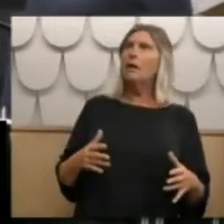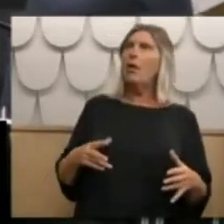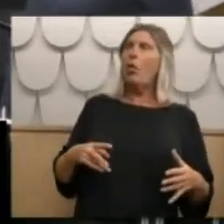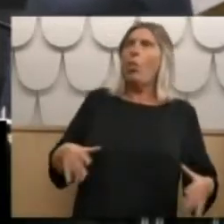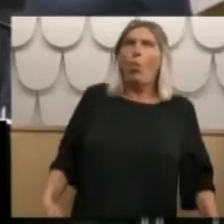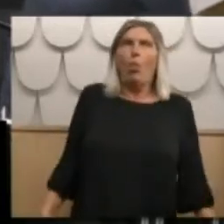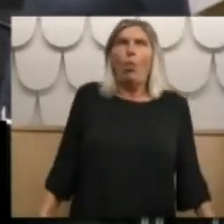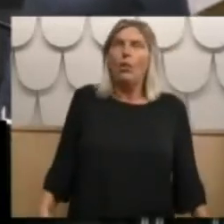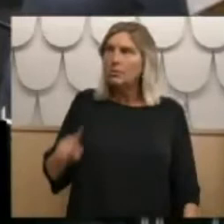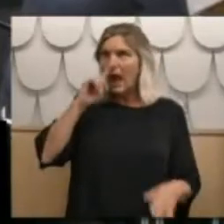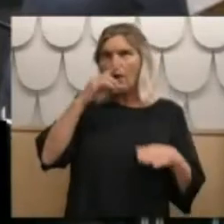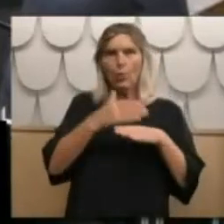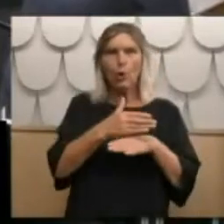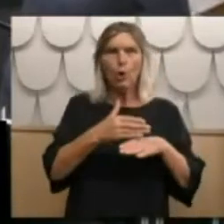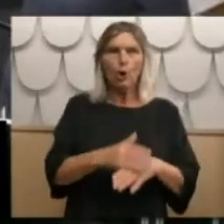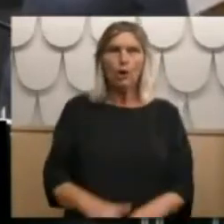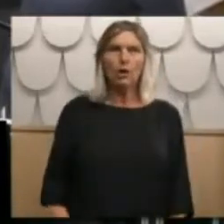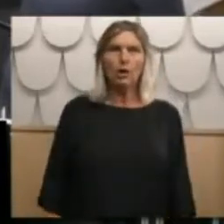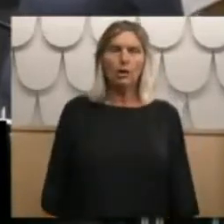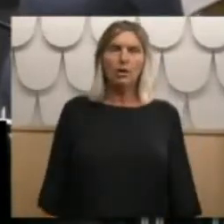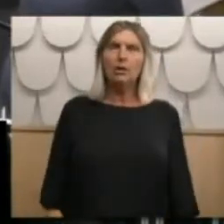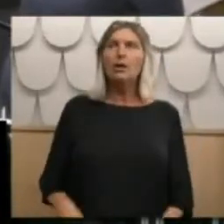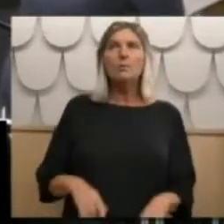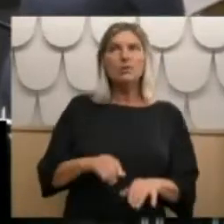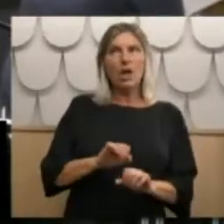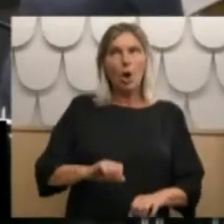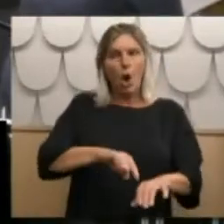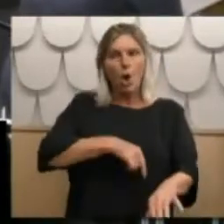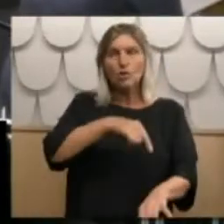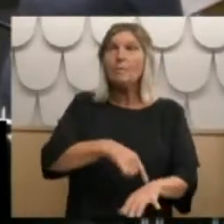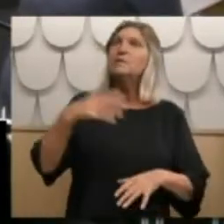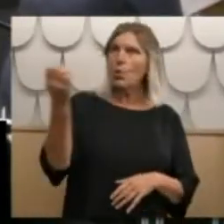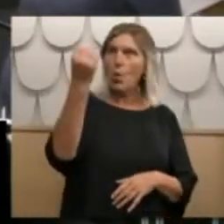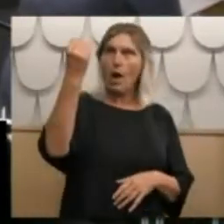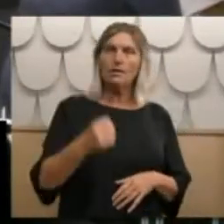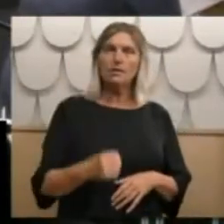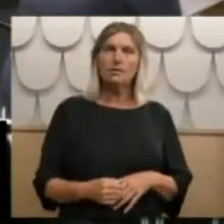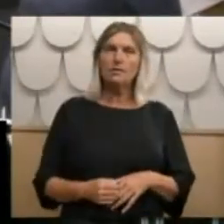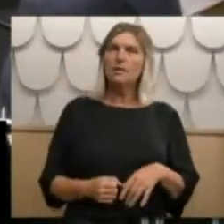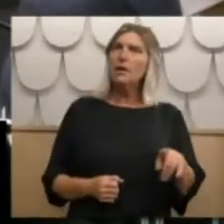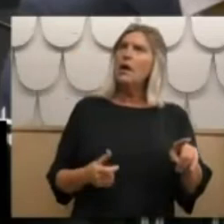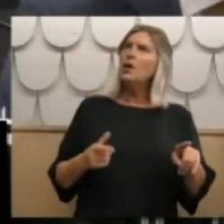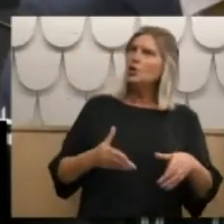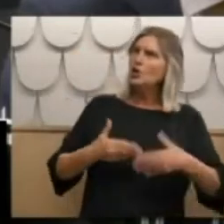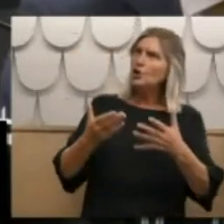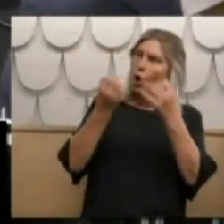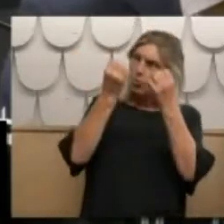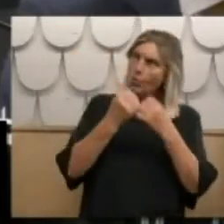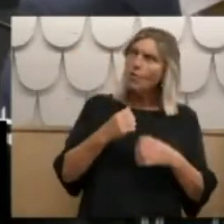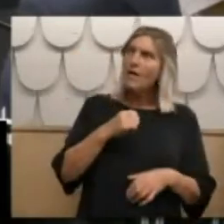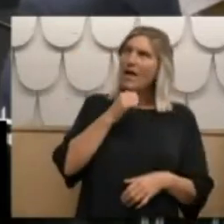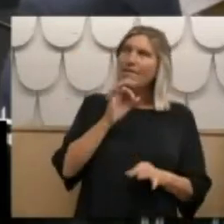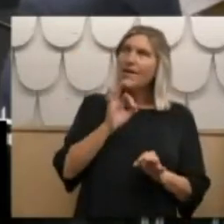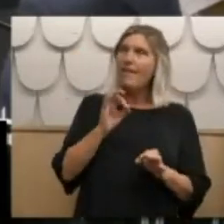work anymore. Now, that took a long time, but she got it. But she could show that she'd been capable of earning a high amount of living. These